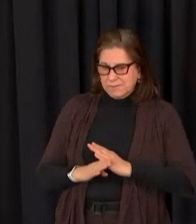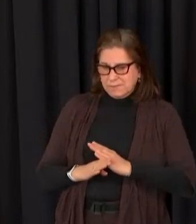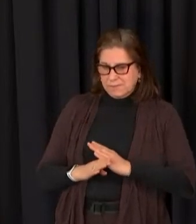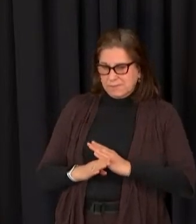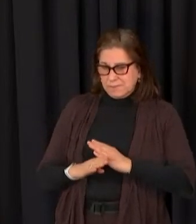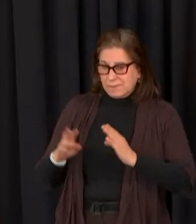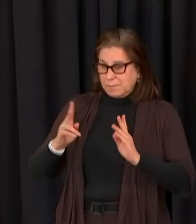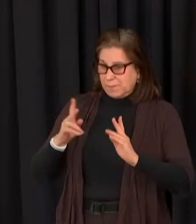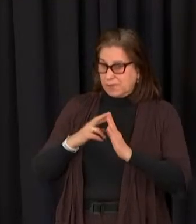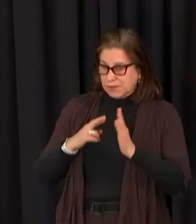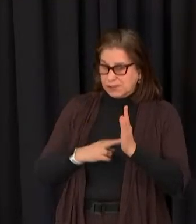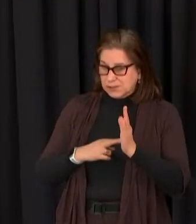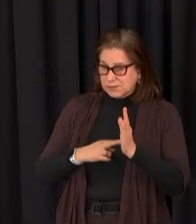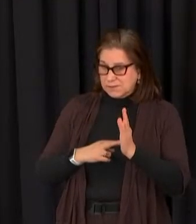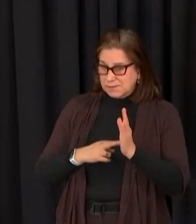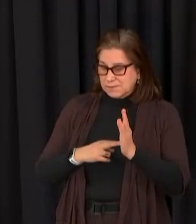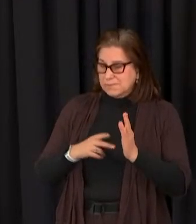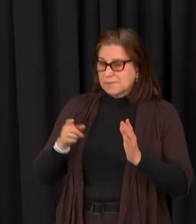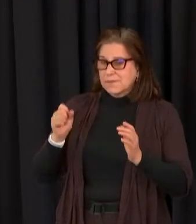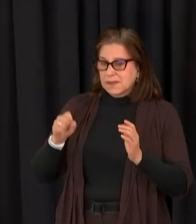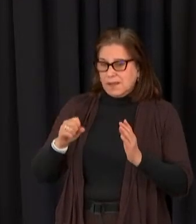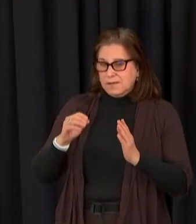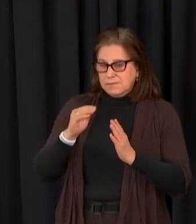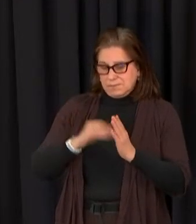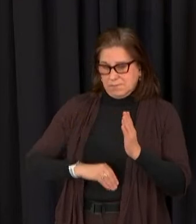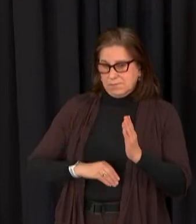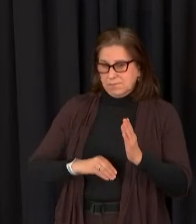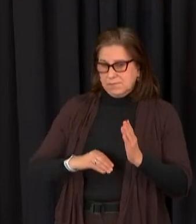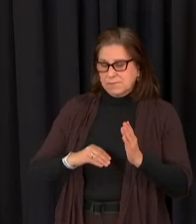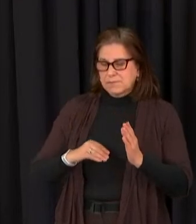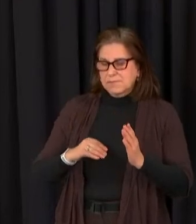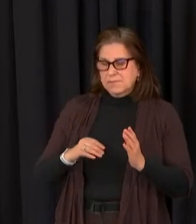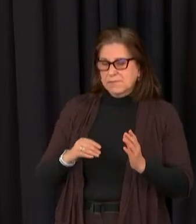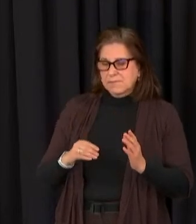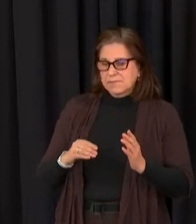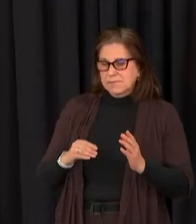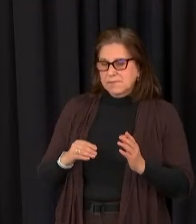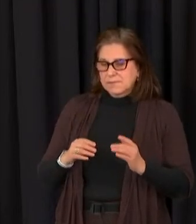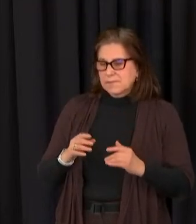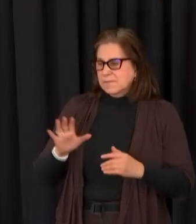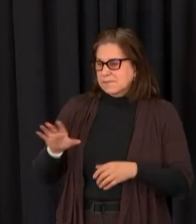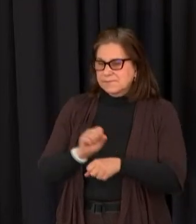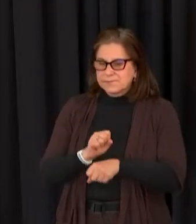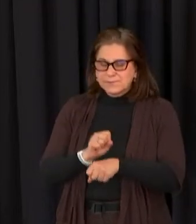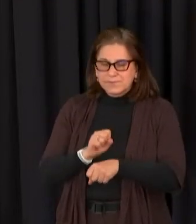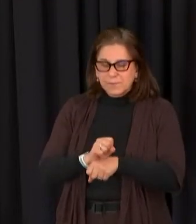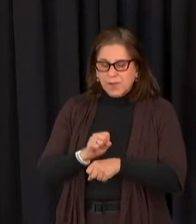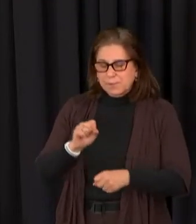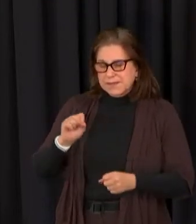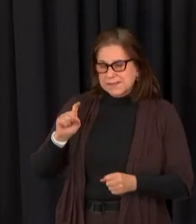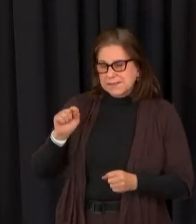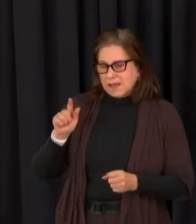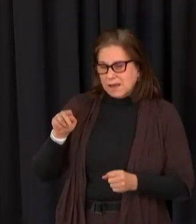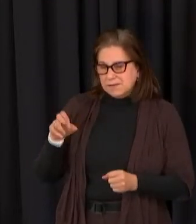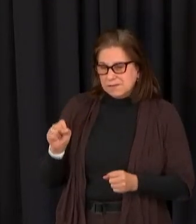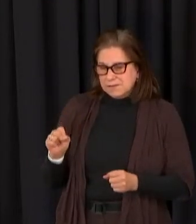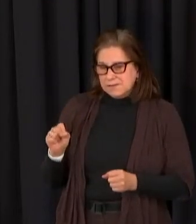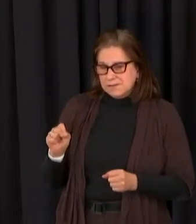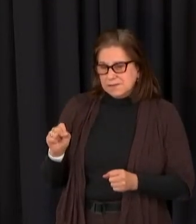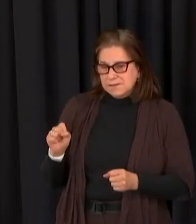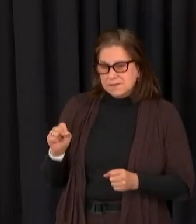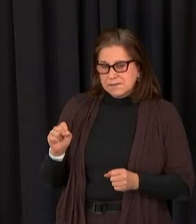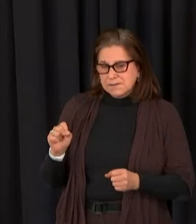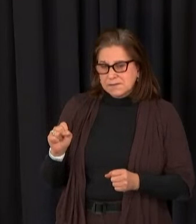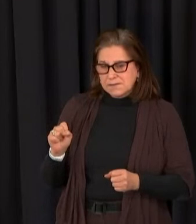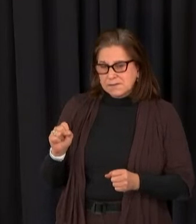the opportunity to complete their employee status, or if they're going under eligible workforce, and we have the full list